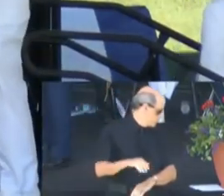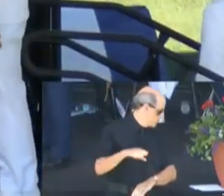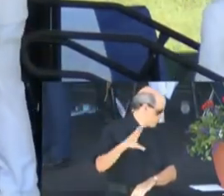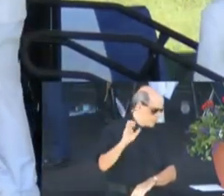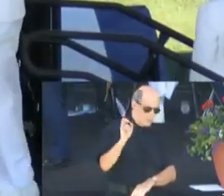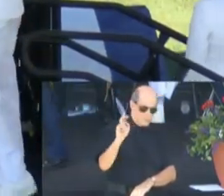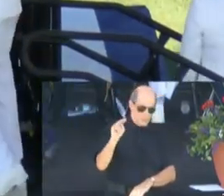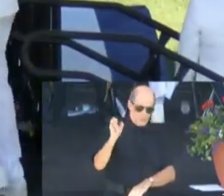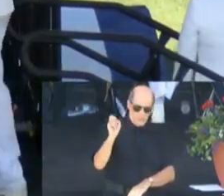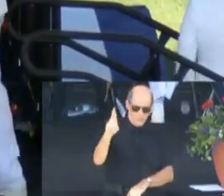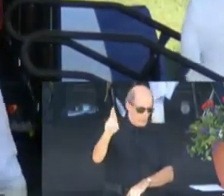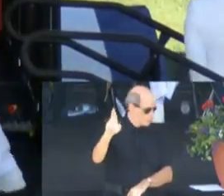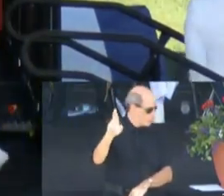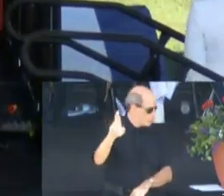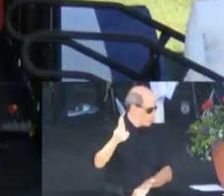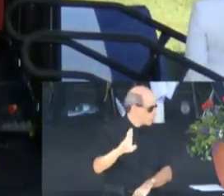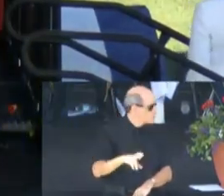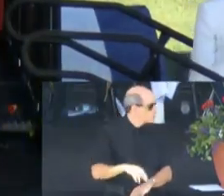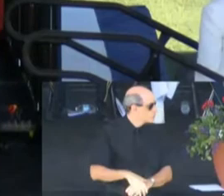Connor Hughes Melnick.